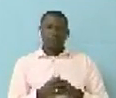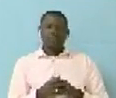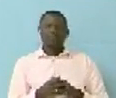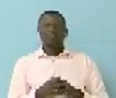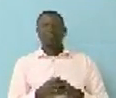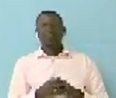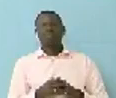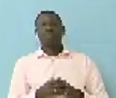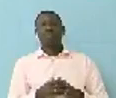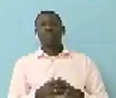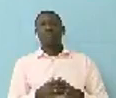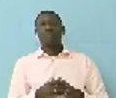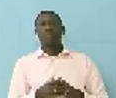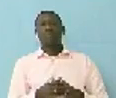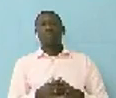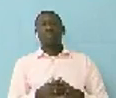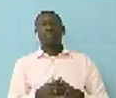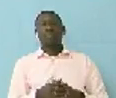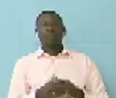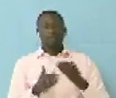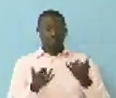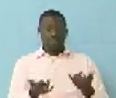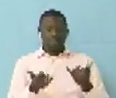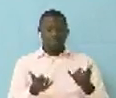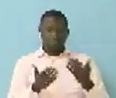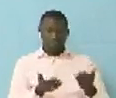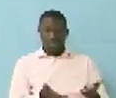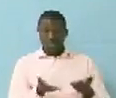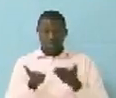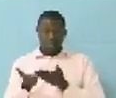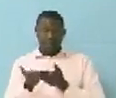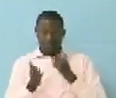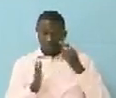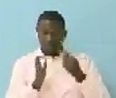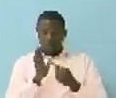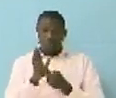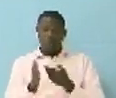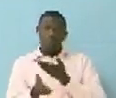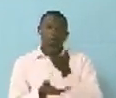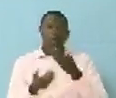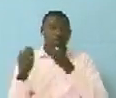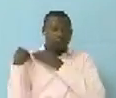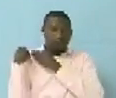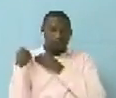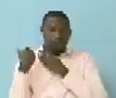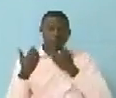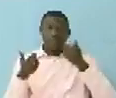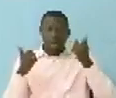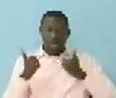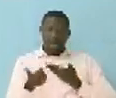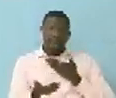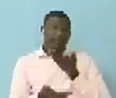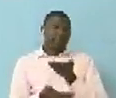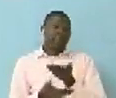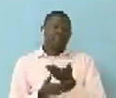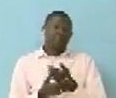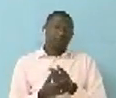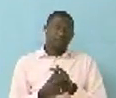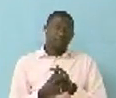Now that we have established where the responsibility lay,